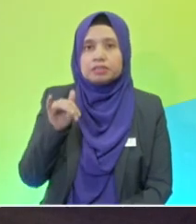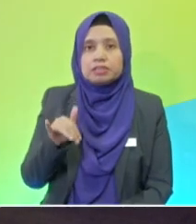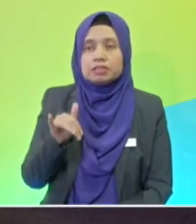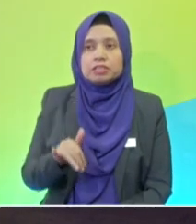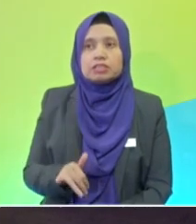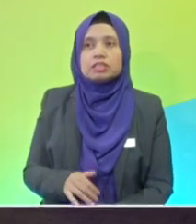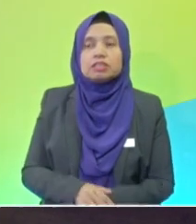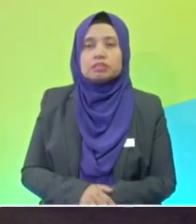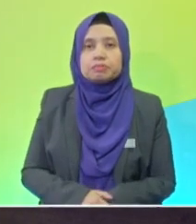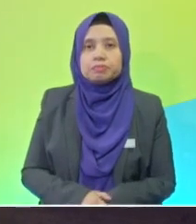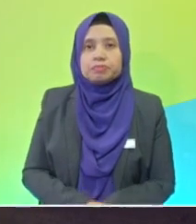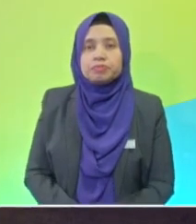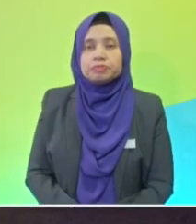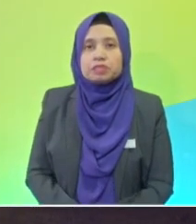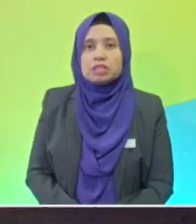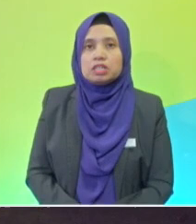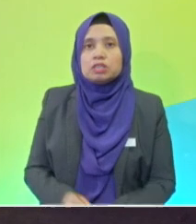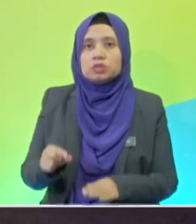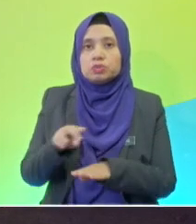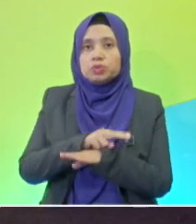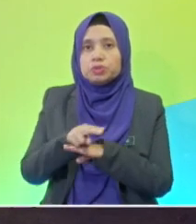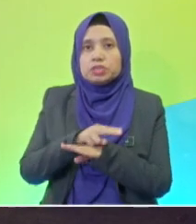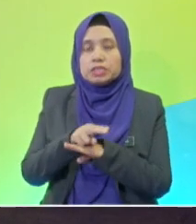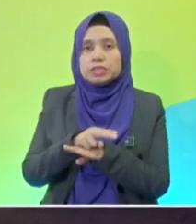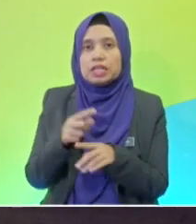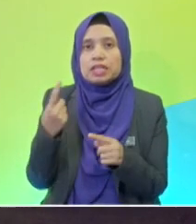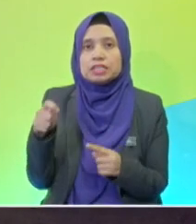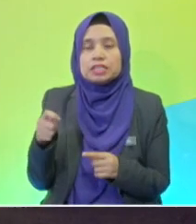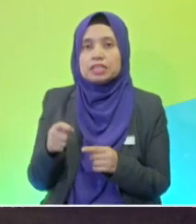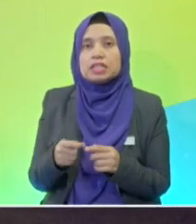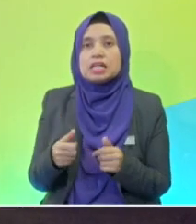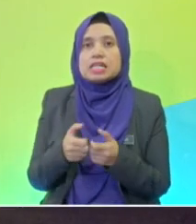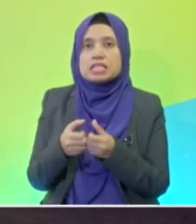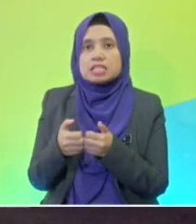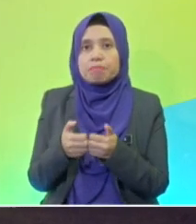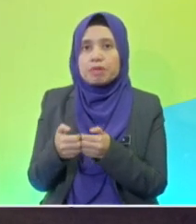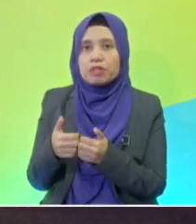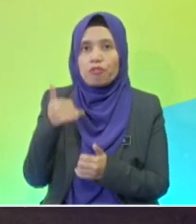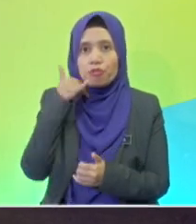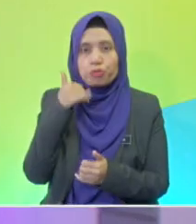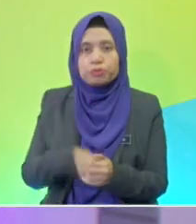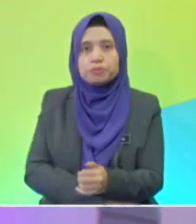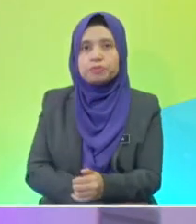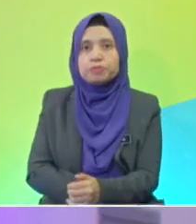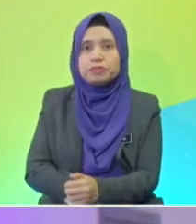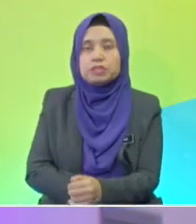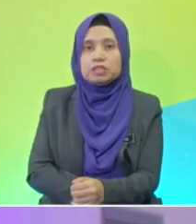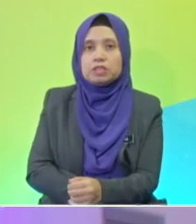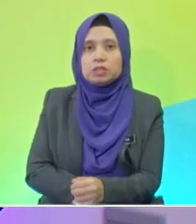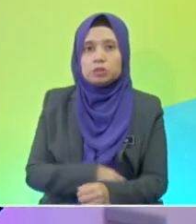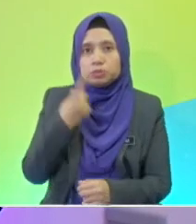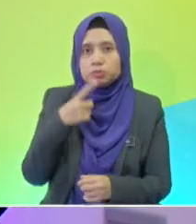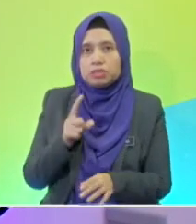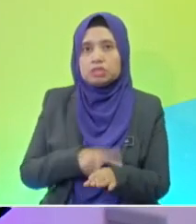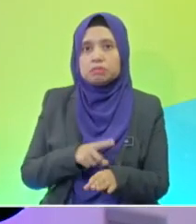age, right? Yeah. People are using the smartphone nowadays to enable them to connect to each other at any